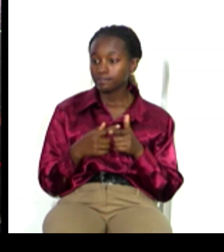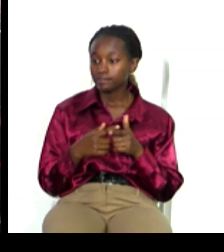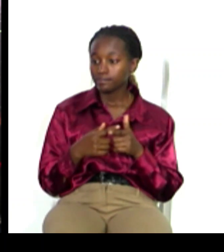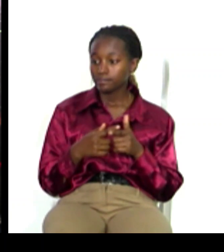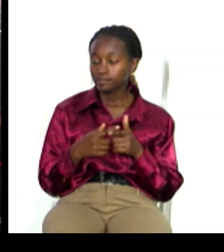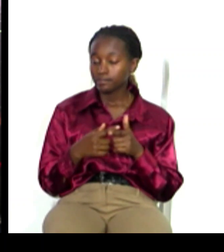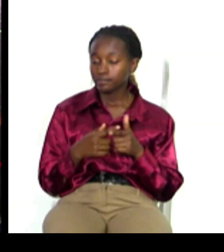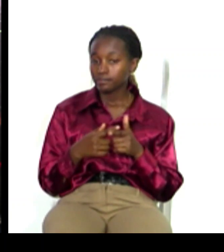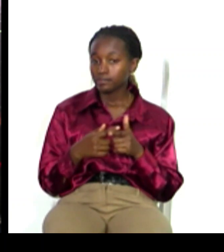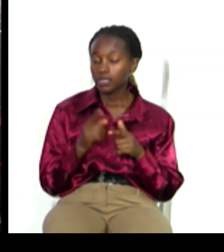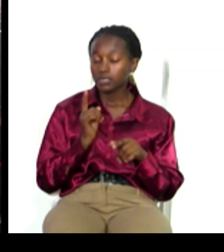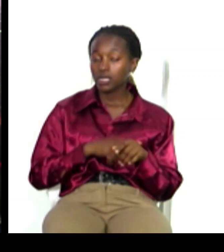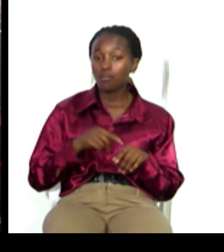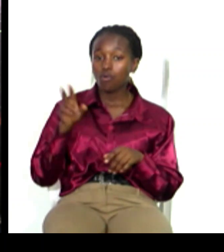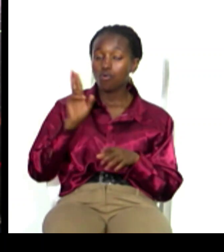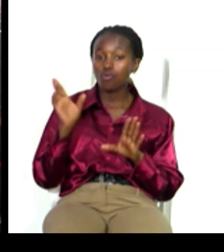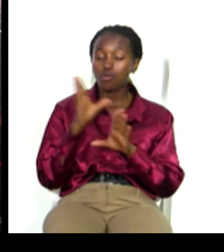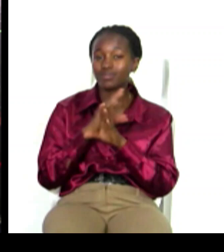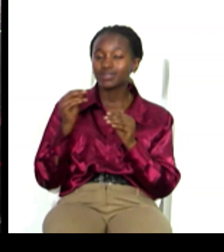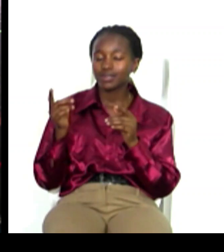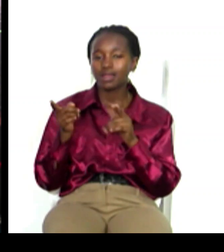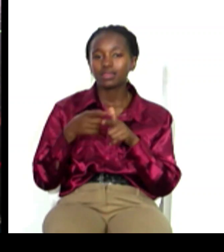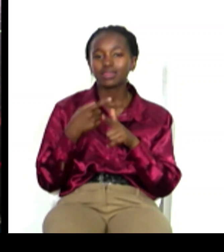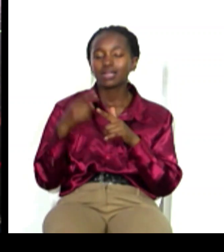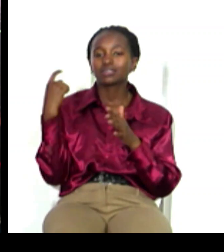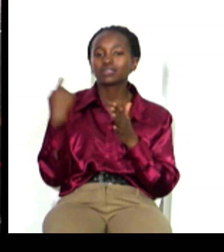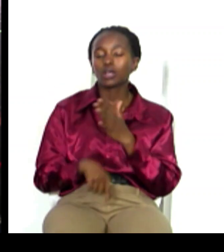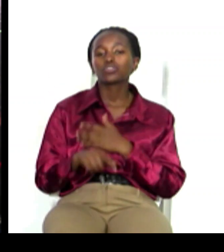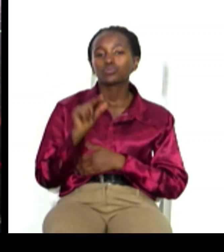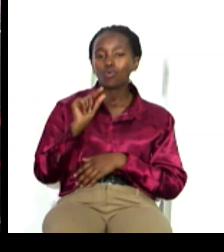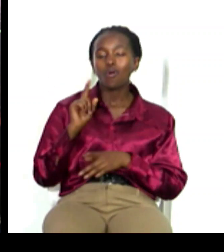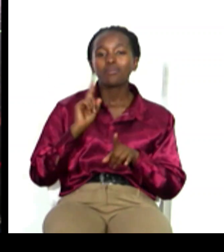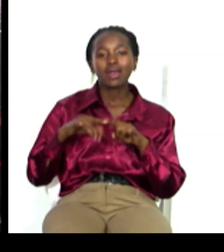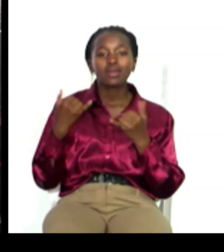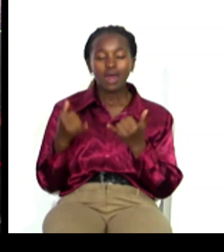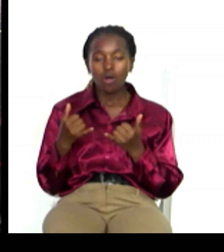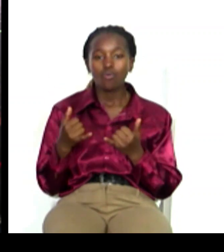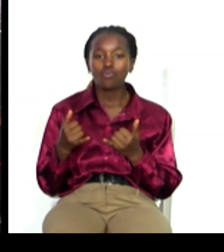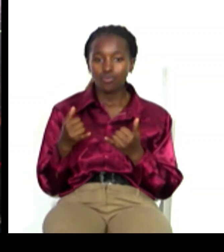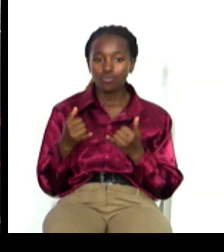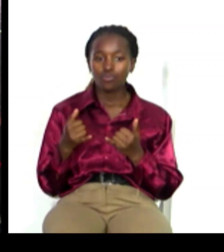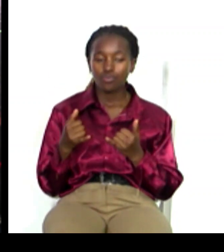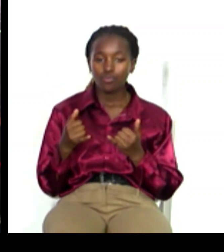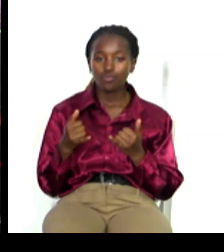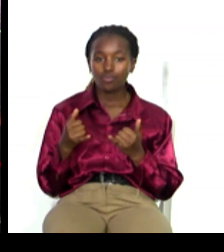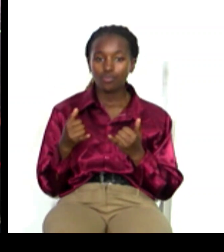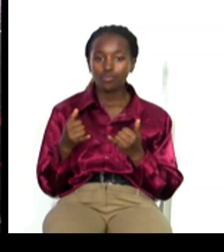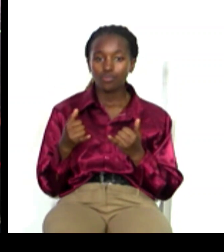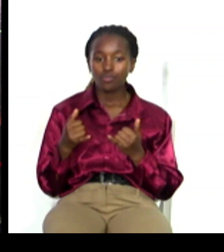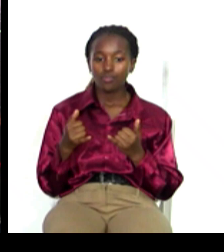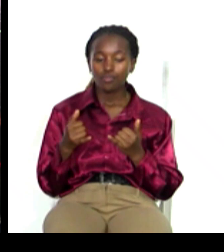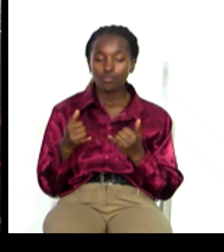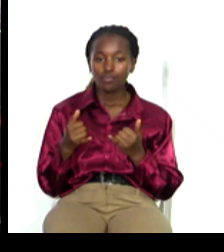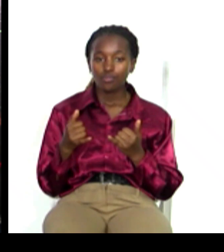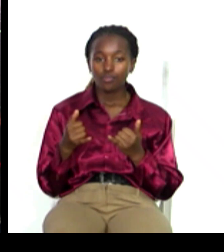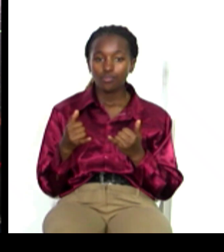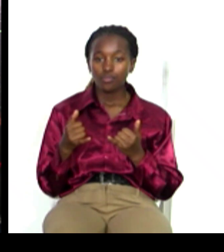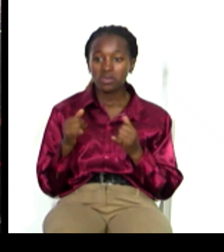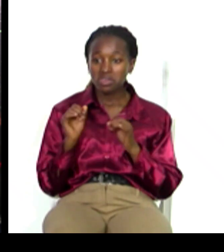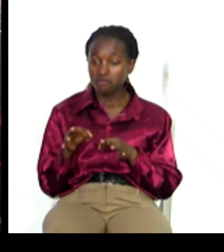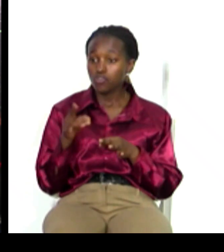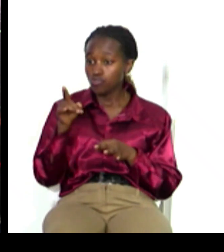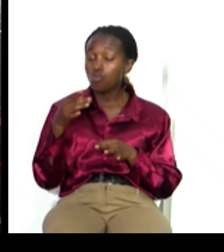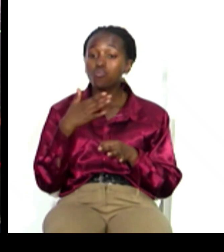was small, was not a. But right now, the tax that Uhuru was taking from foreigners, the time that they have